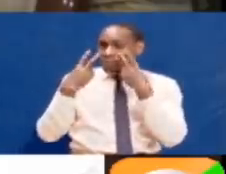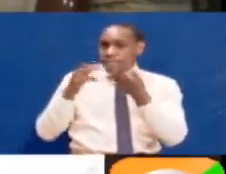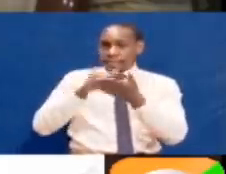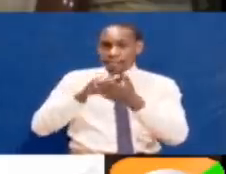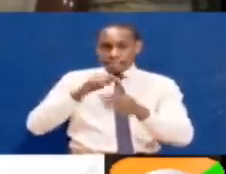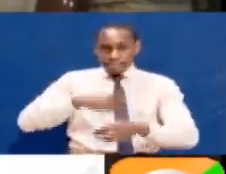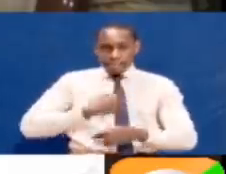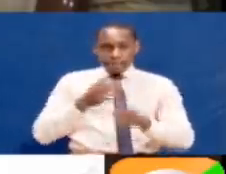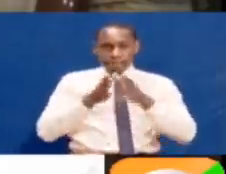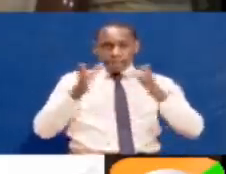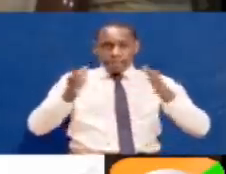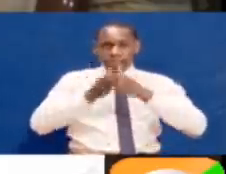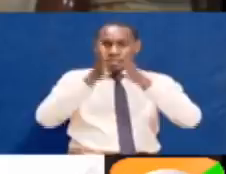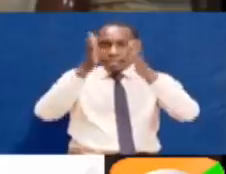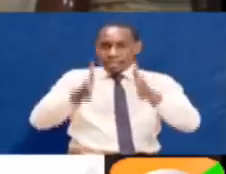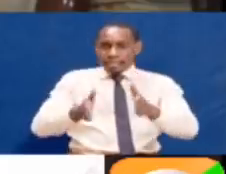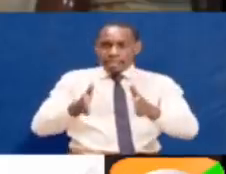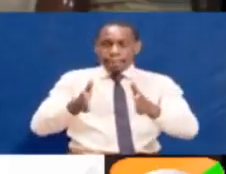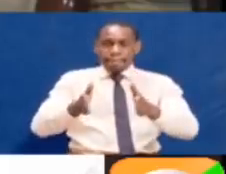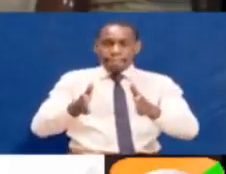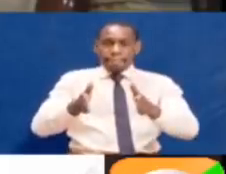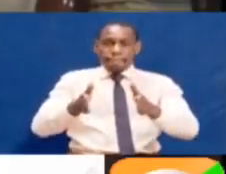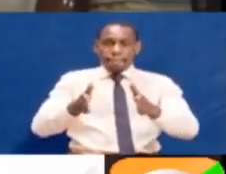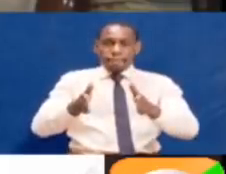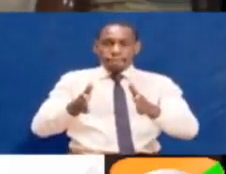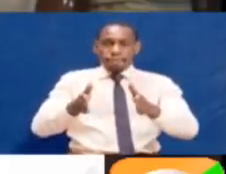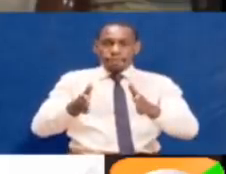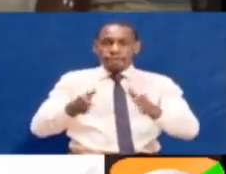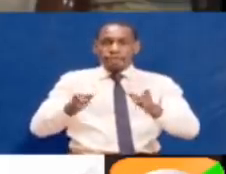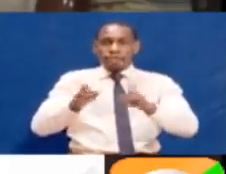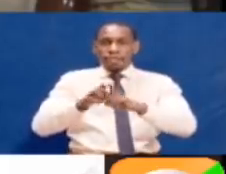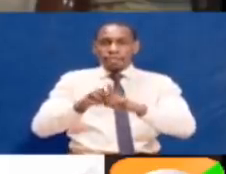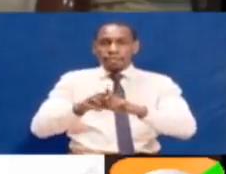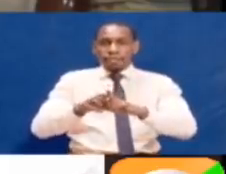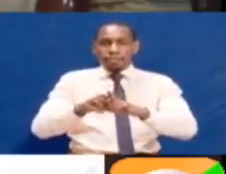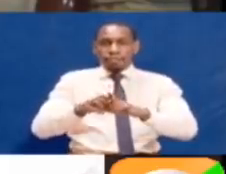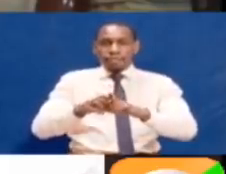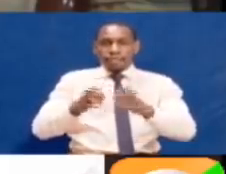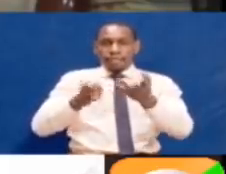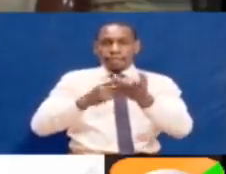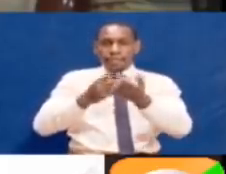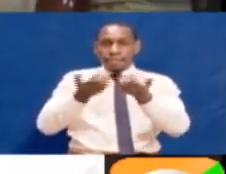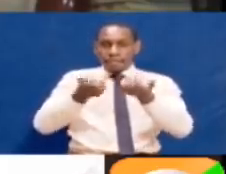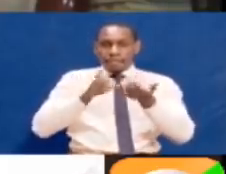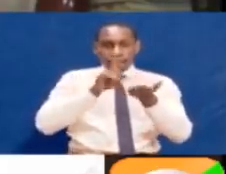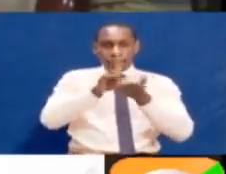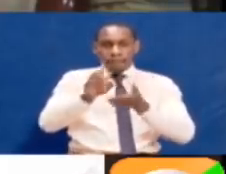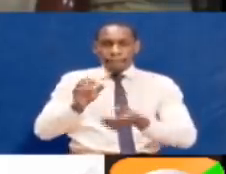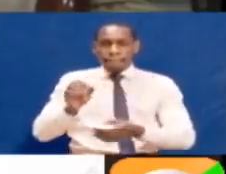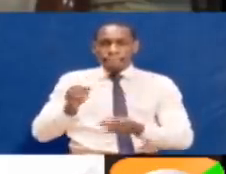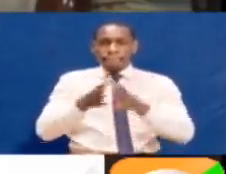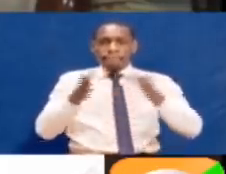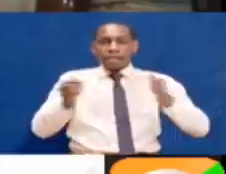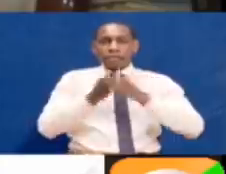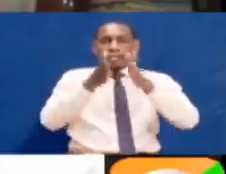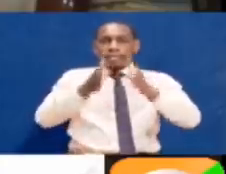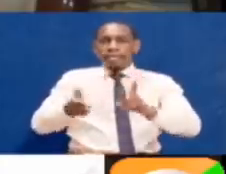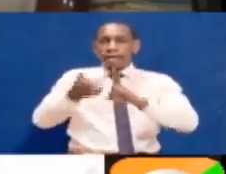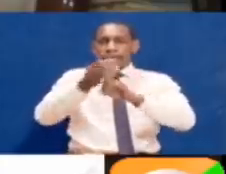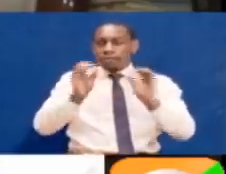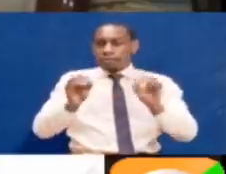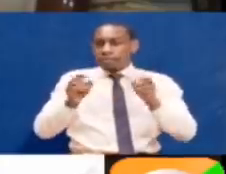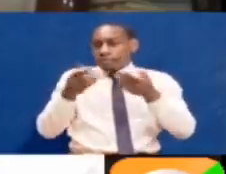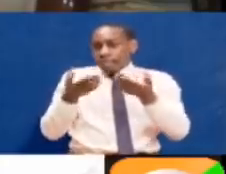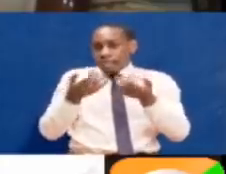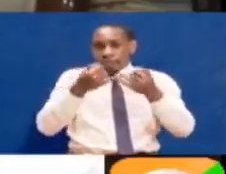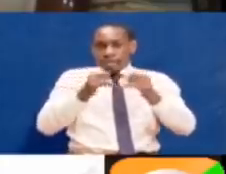I am the majority leader. And the threshold for removing a majority leader was not achieved. So to even